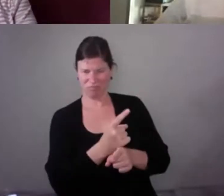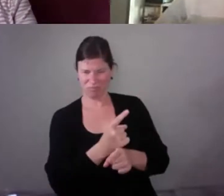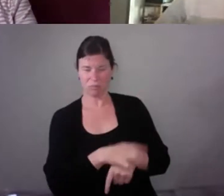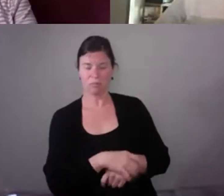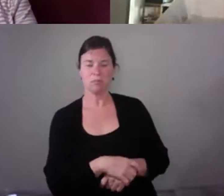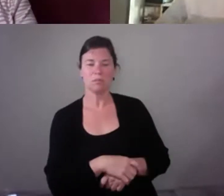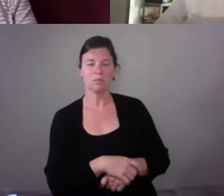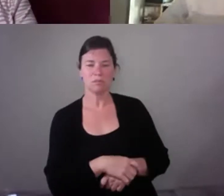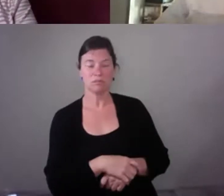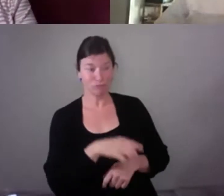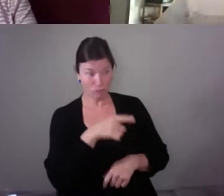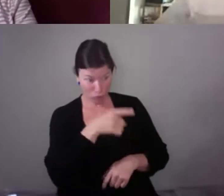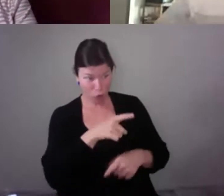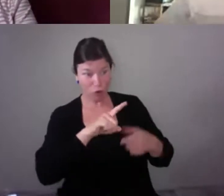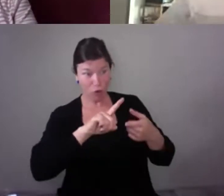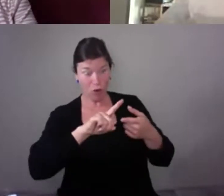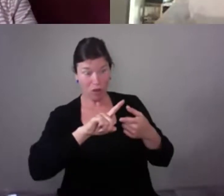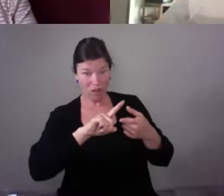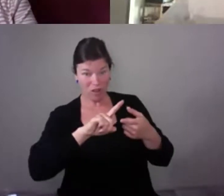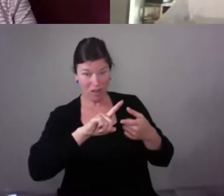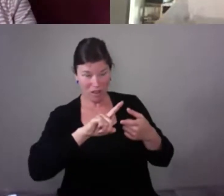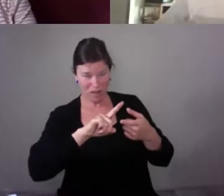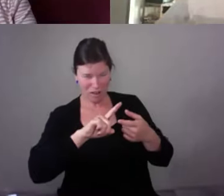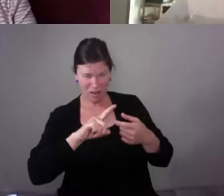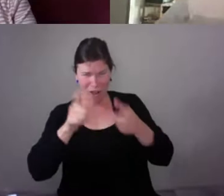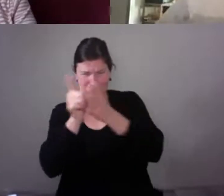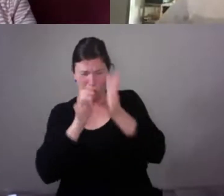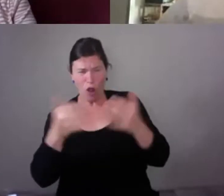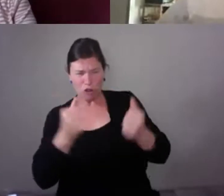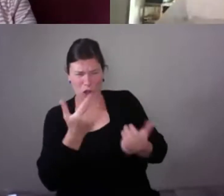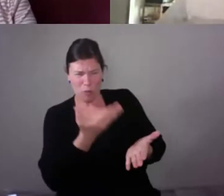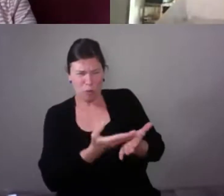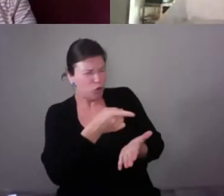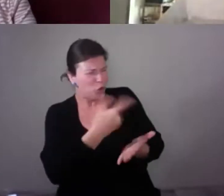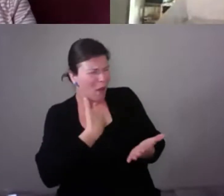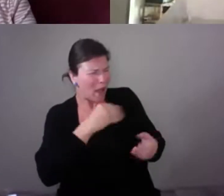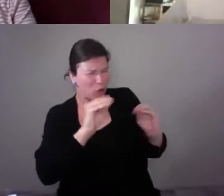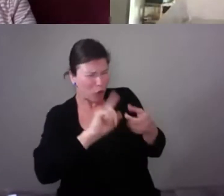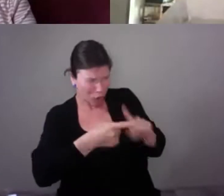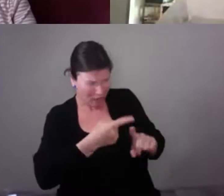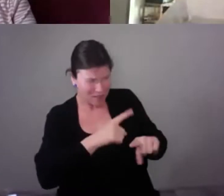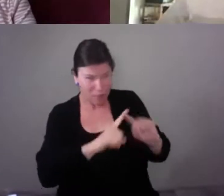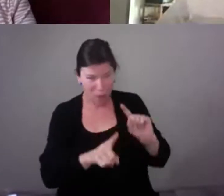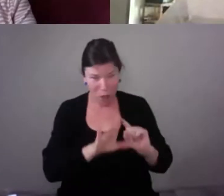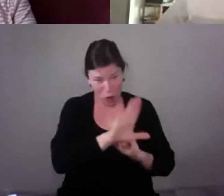making friends, and then you had 20 to 30 people Okay. in your protest